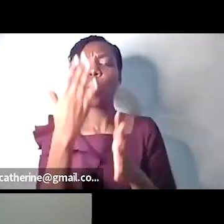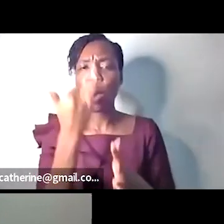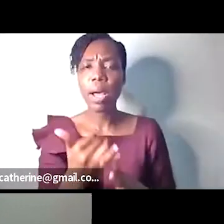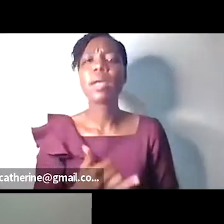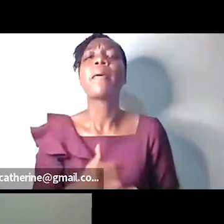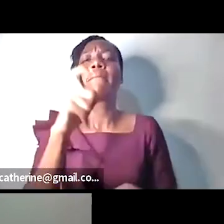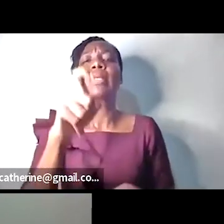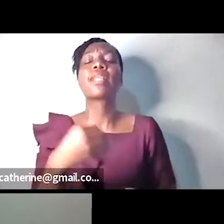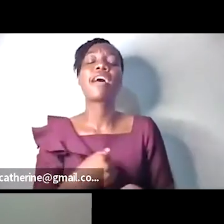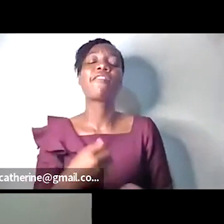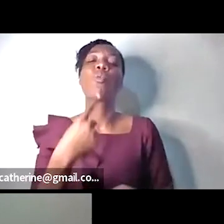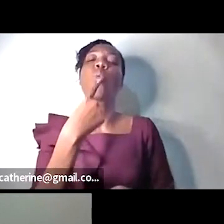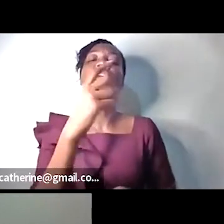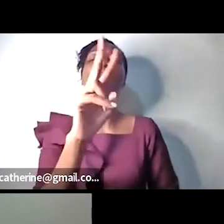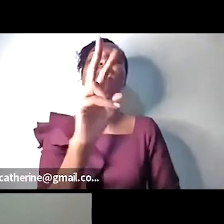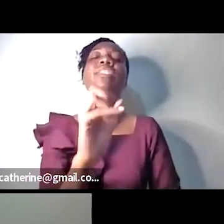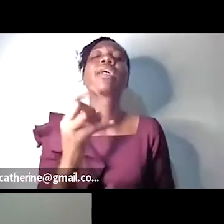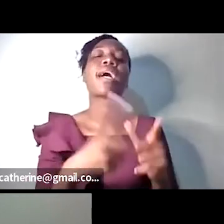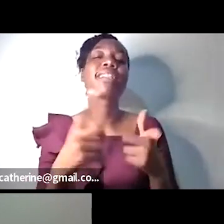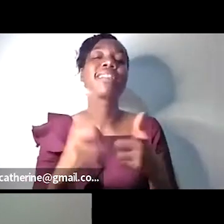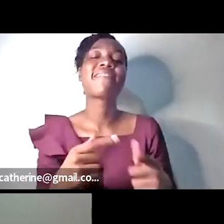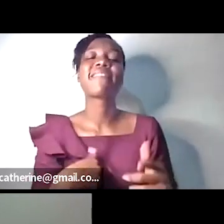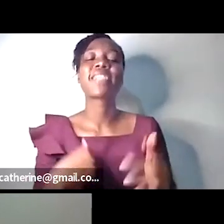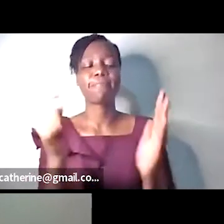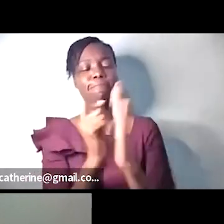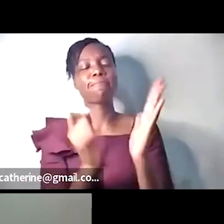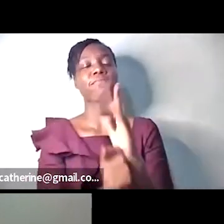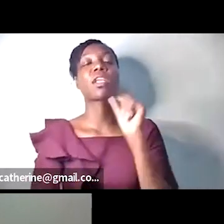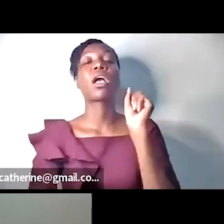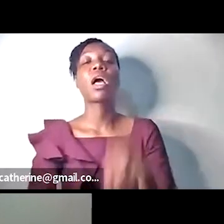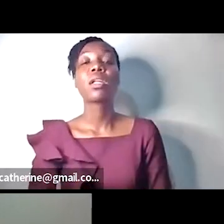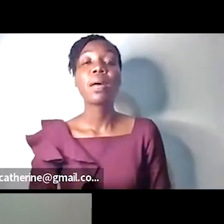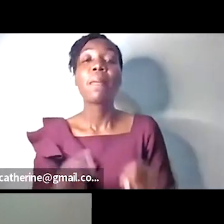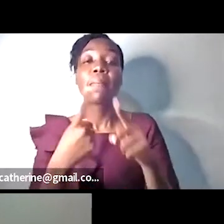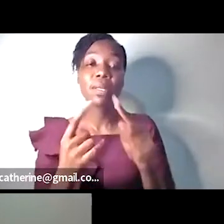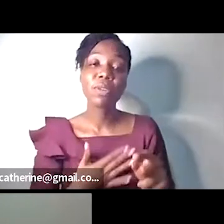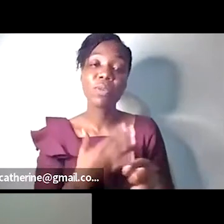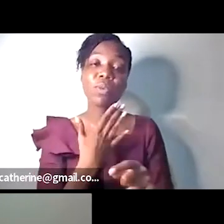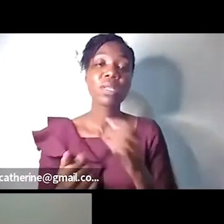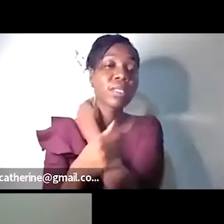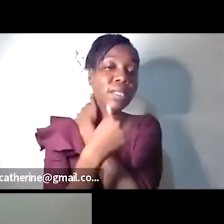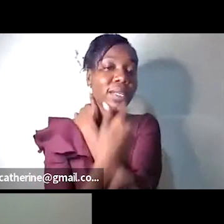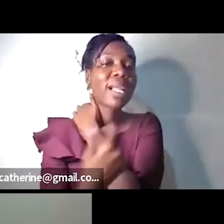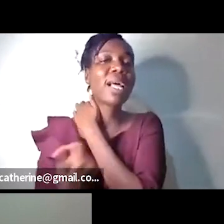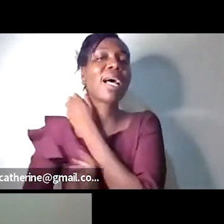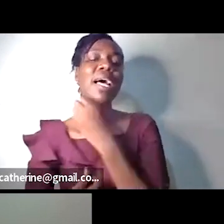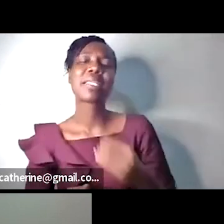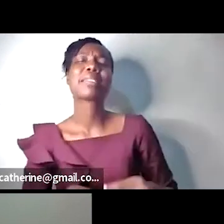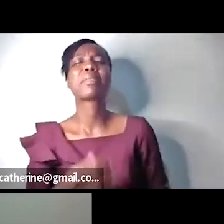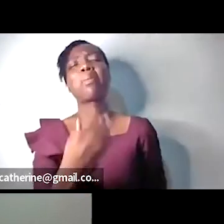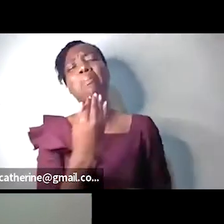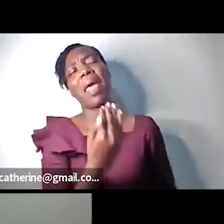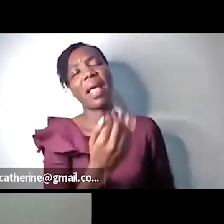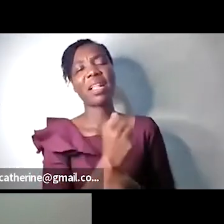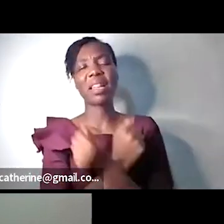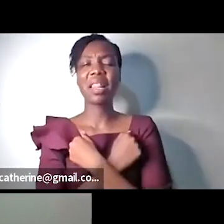to feel that she deserves. And I'll tell you this, it's not just at the workplace. We beg for love, we pay for love, we